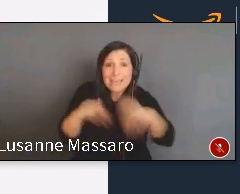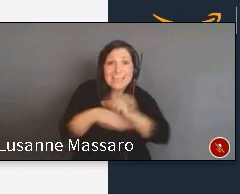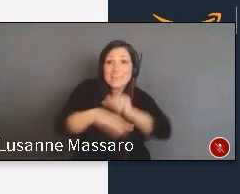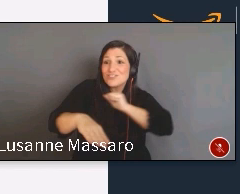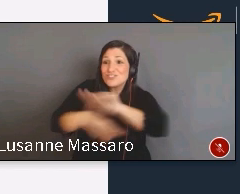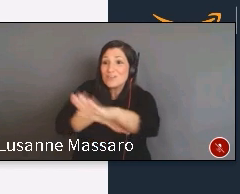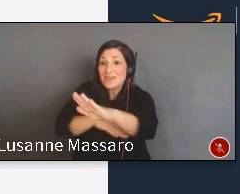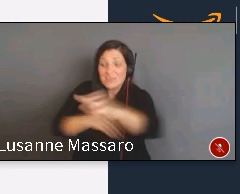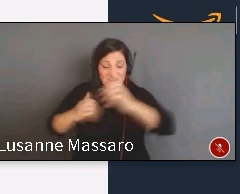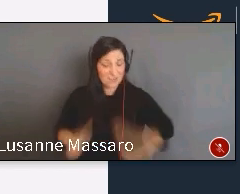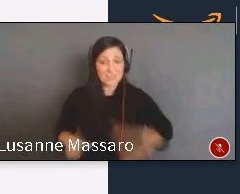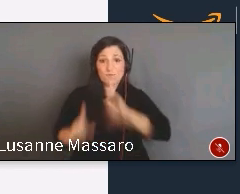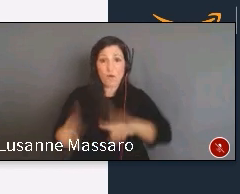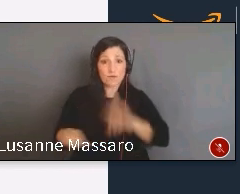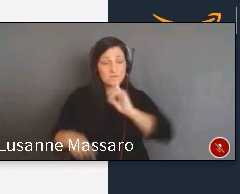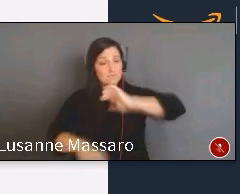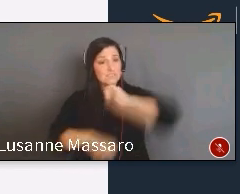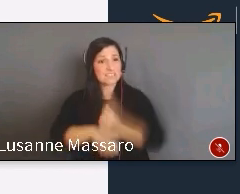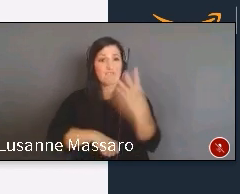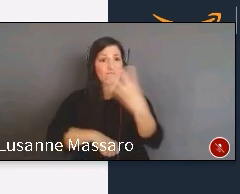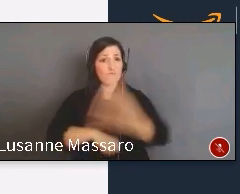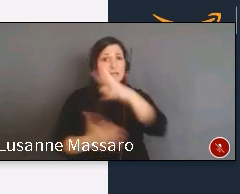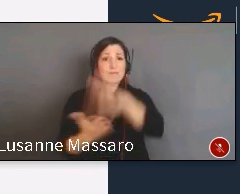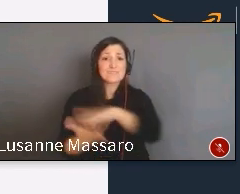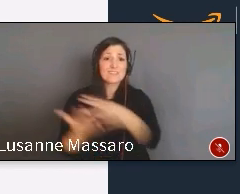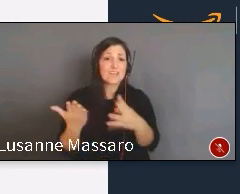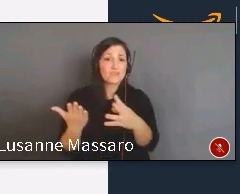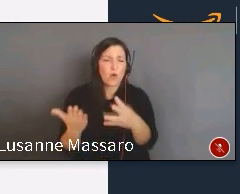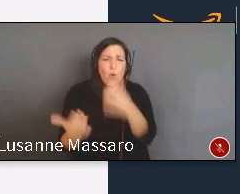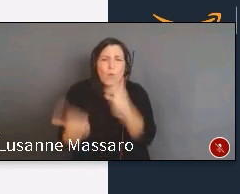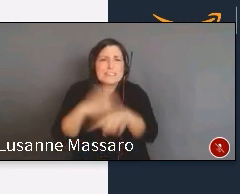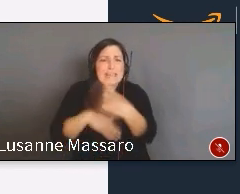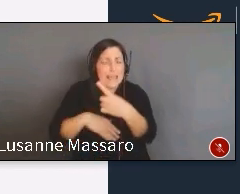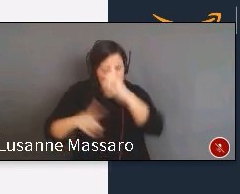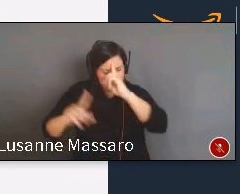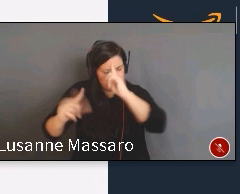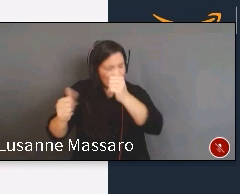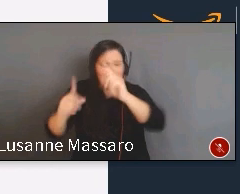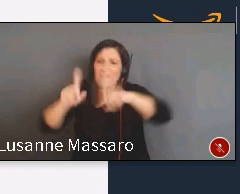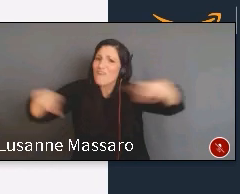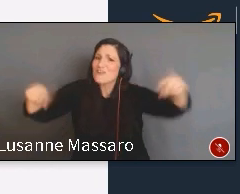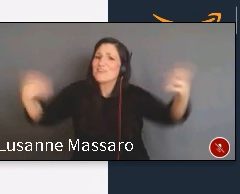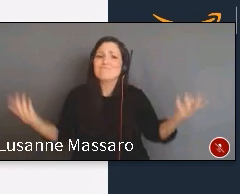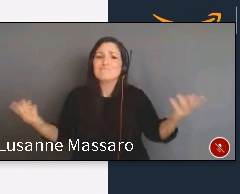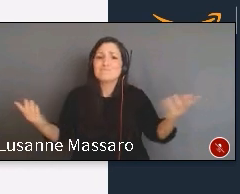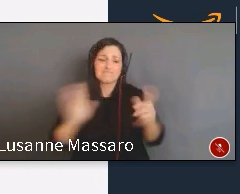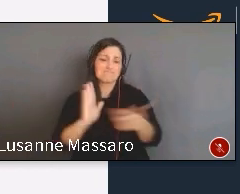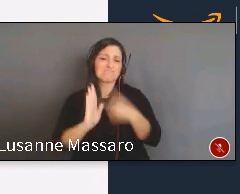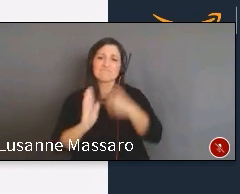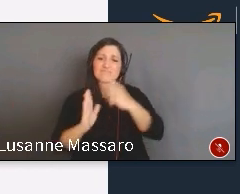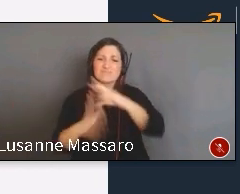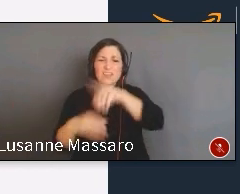a set full-time schedule. Shift options vary. They normally include either overnight or